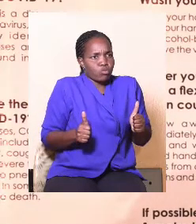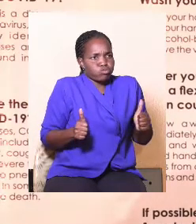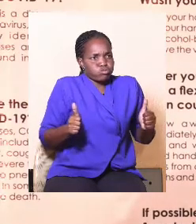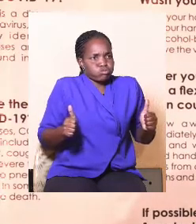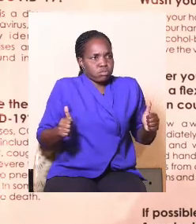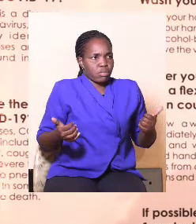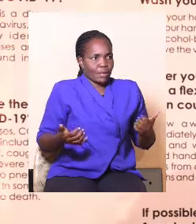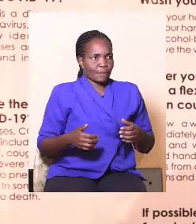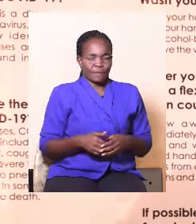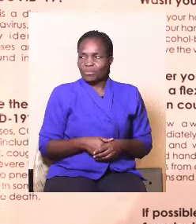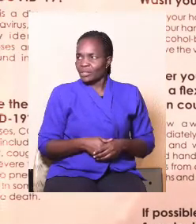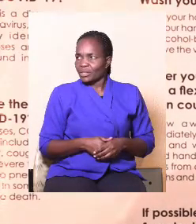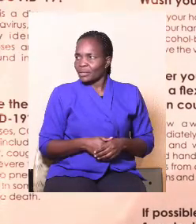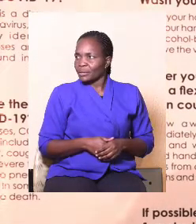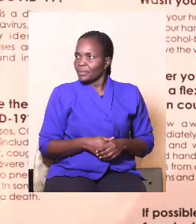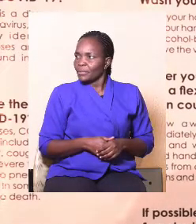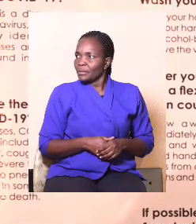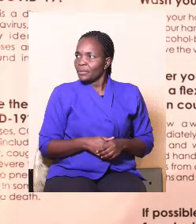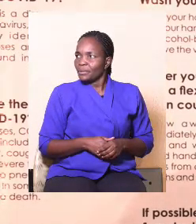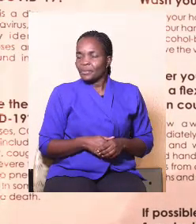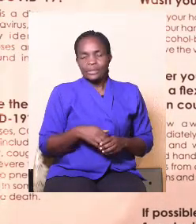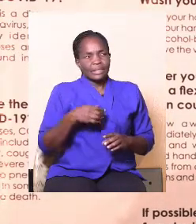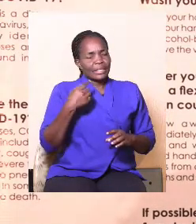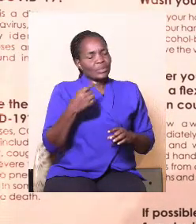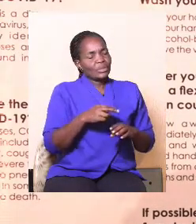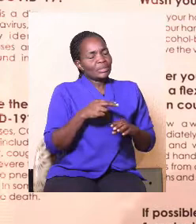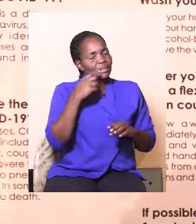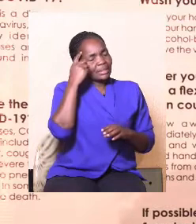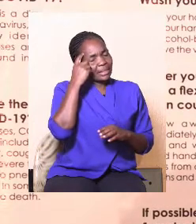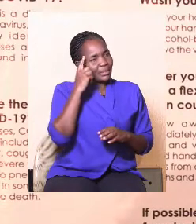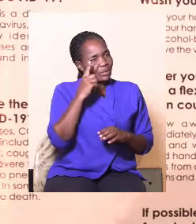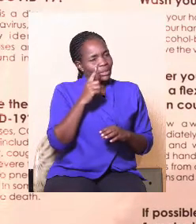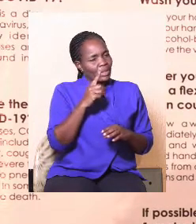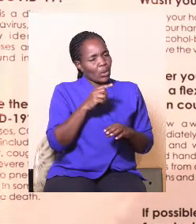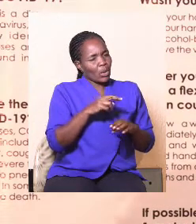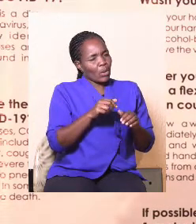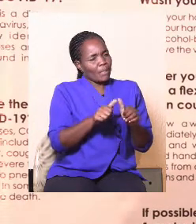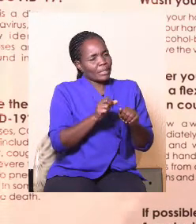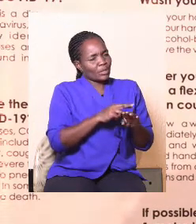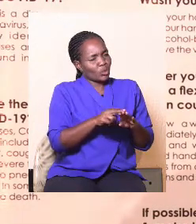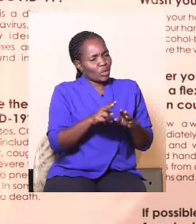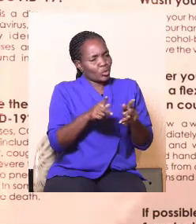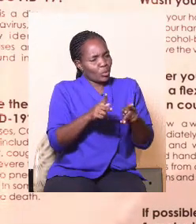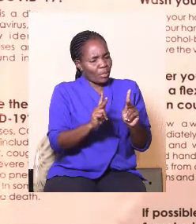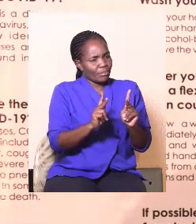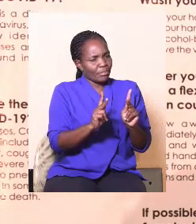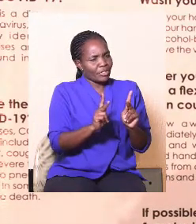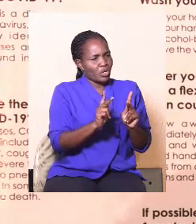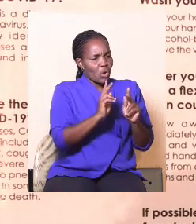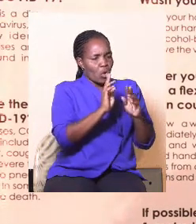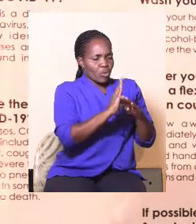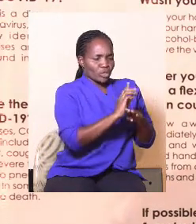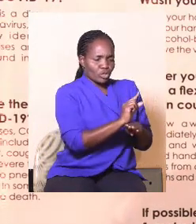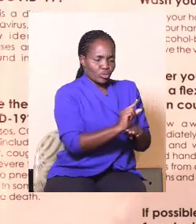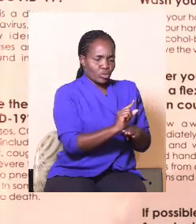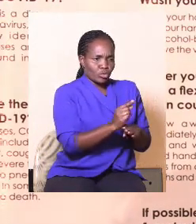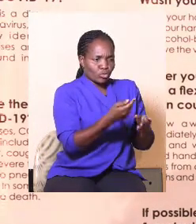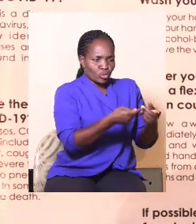something against informal markets. We are trying to figure out what's the best way of allowing informal markets to